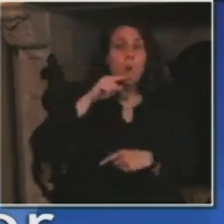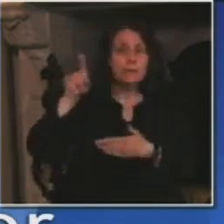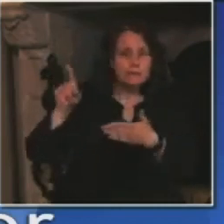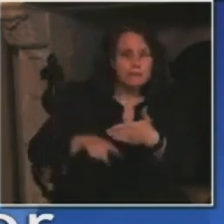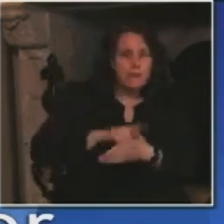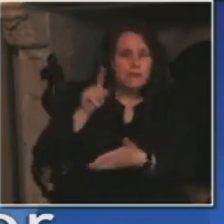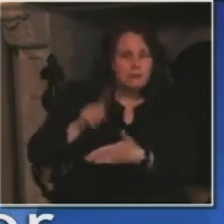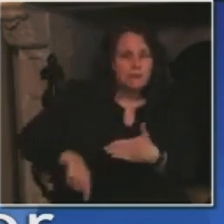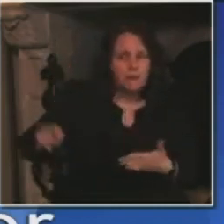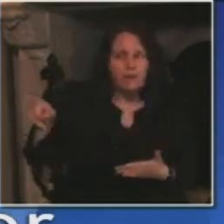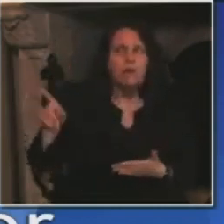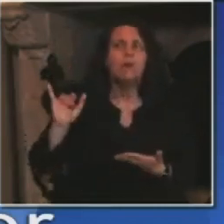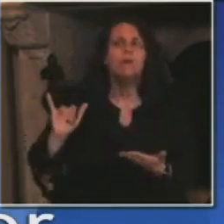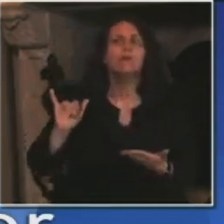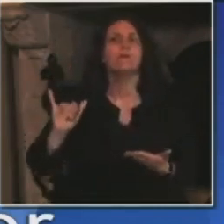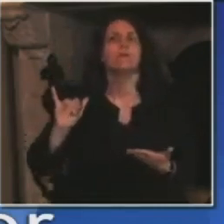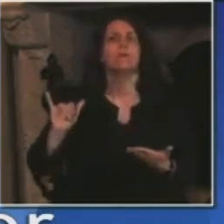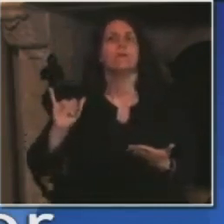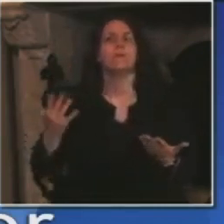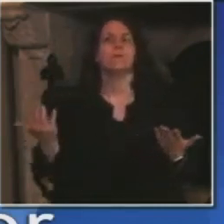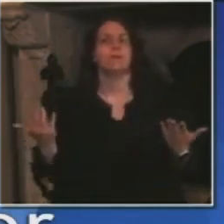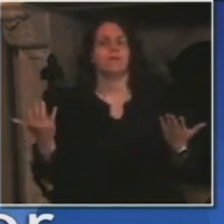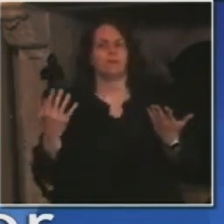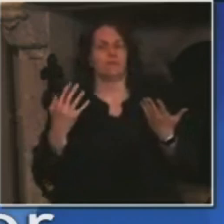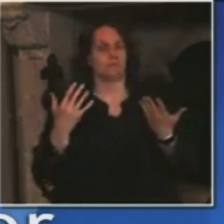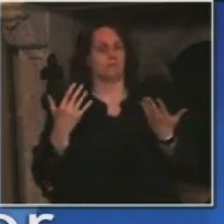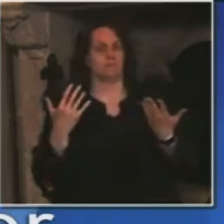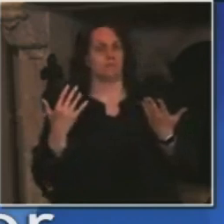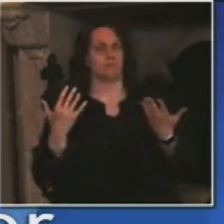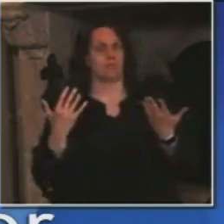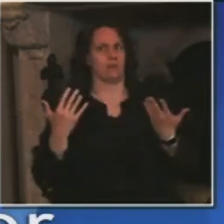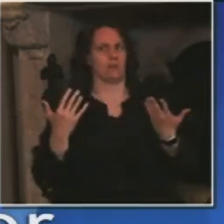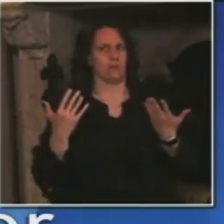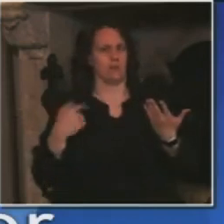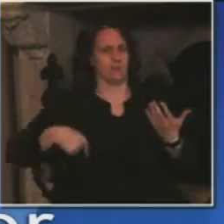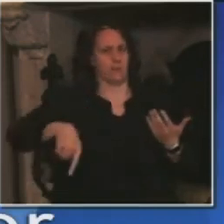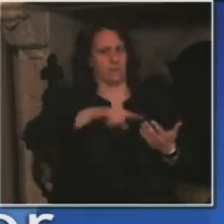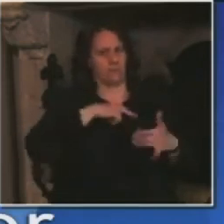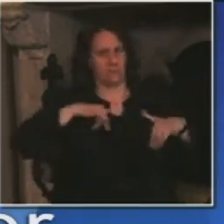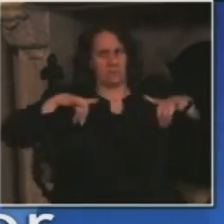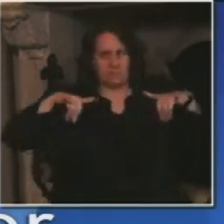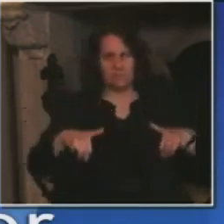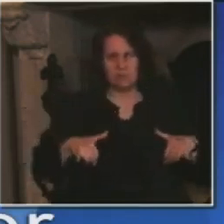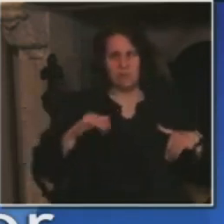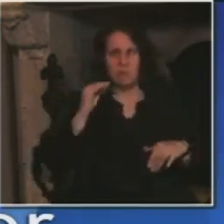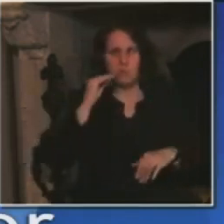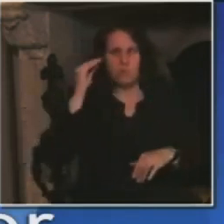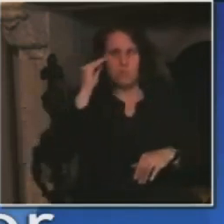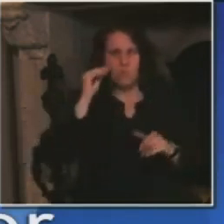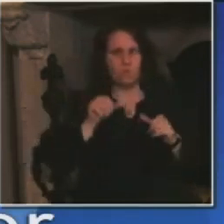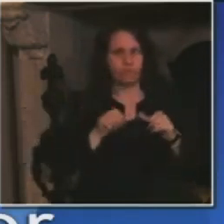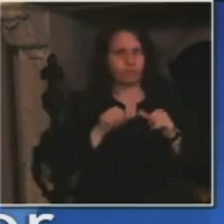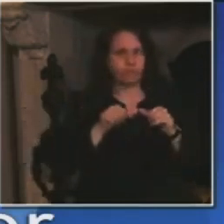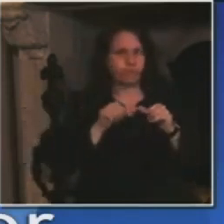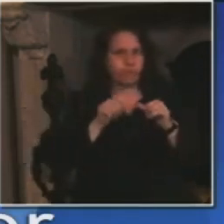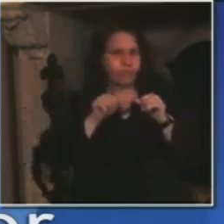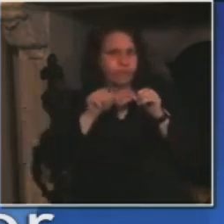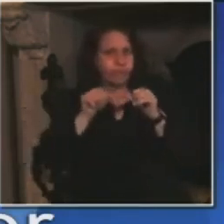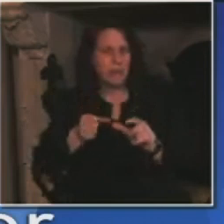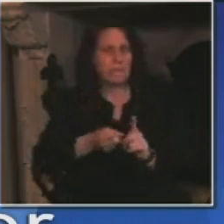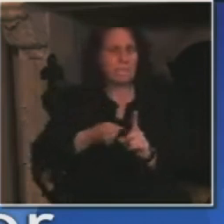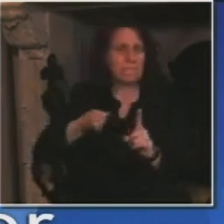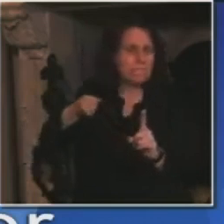continuing the safer home thing going to really cause irreparable damage to tourism? These are not events that you can just go ahead